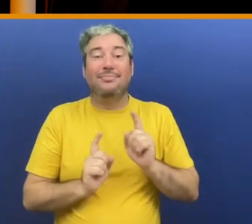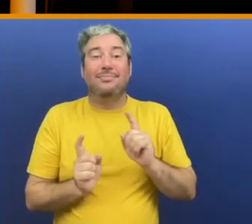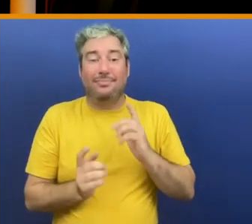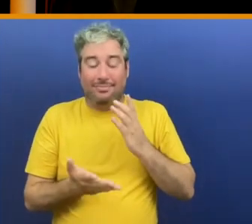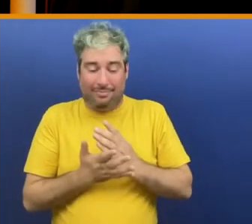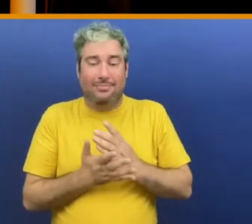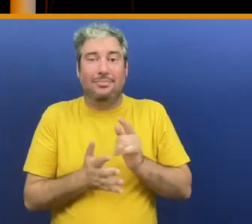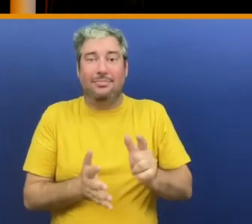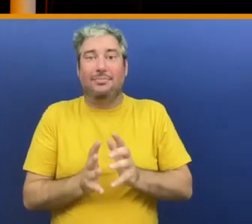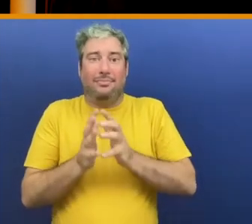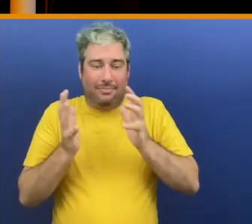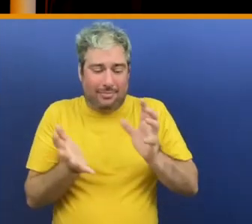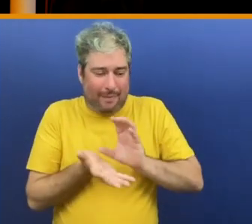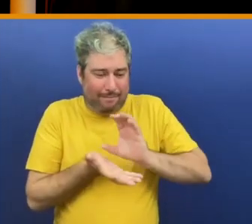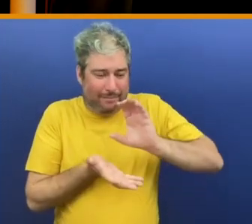is really